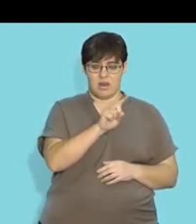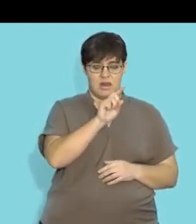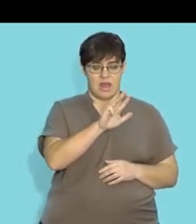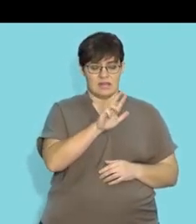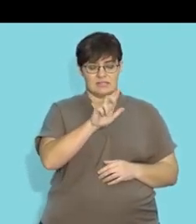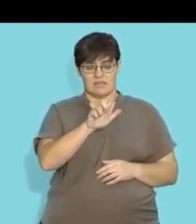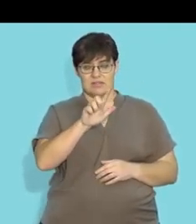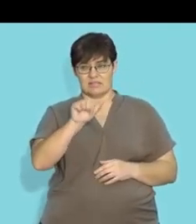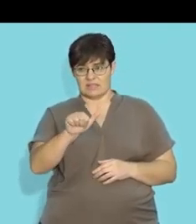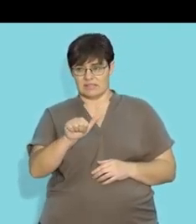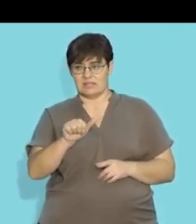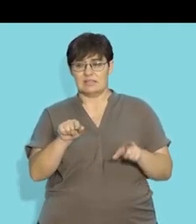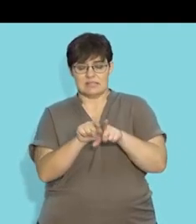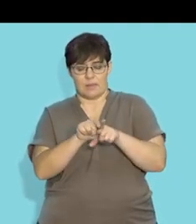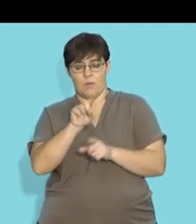in